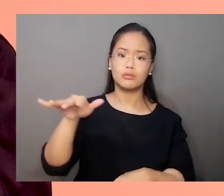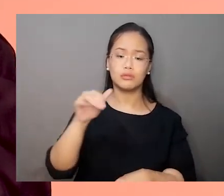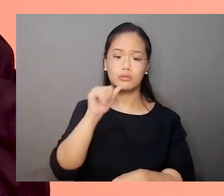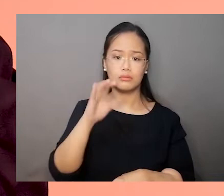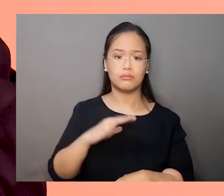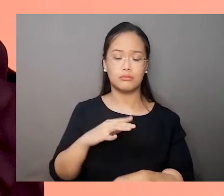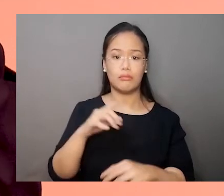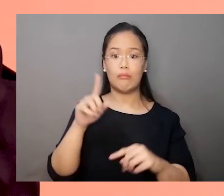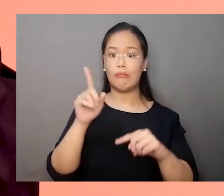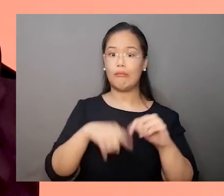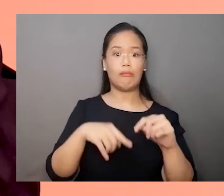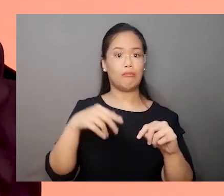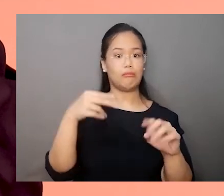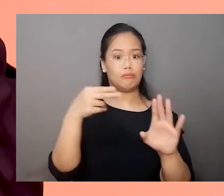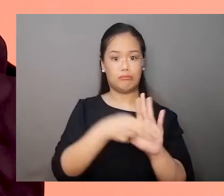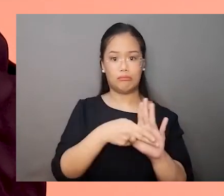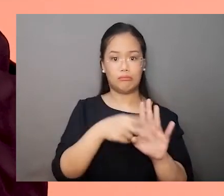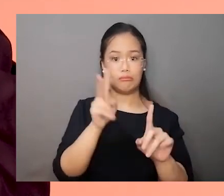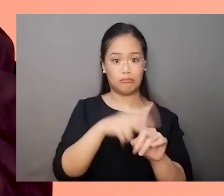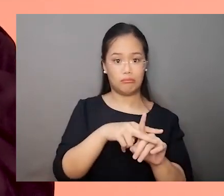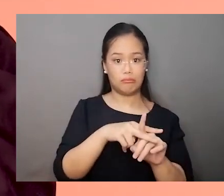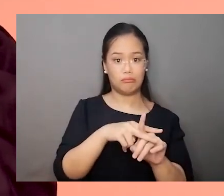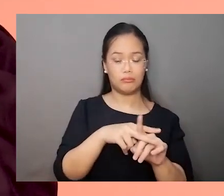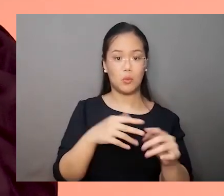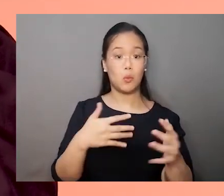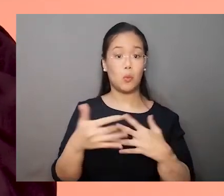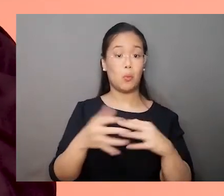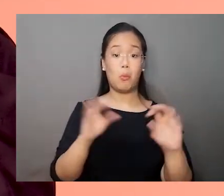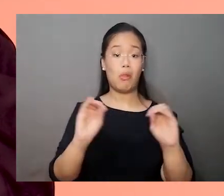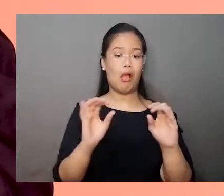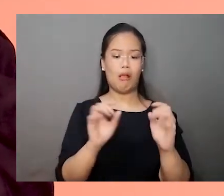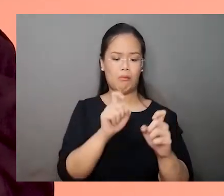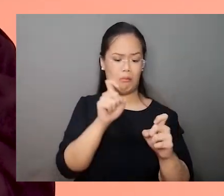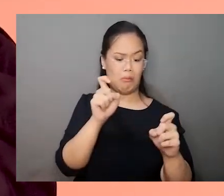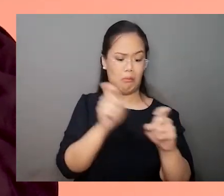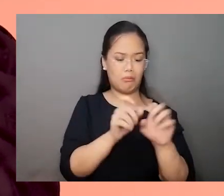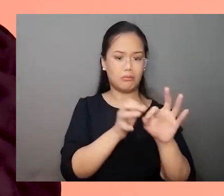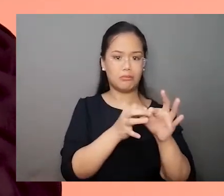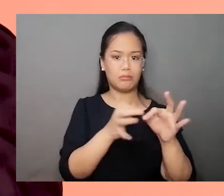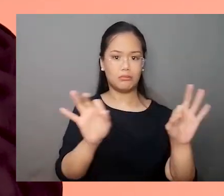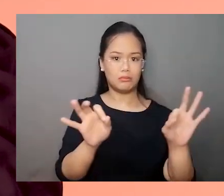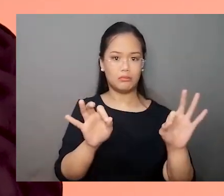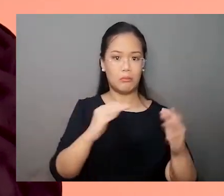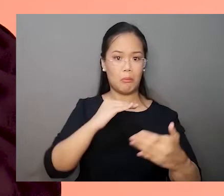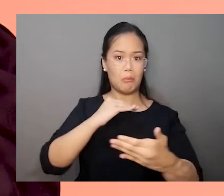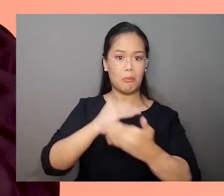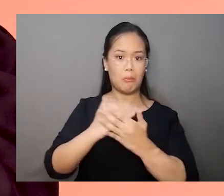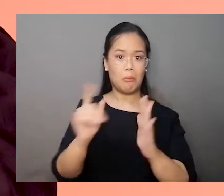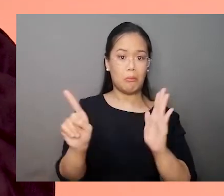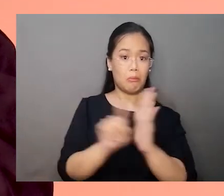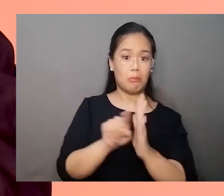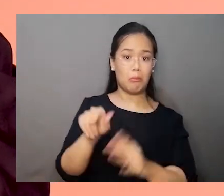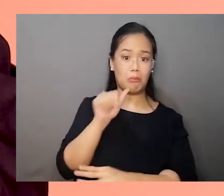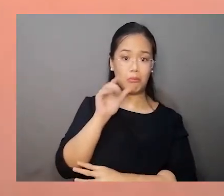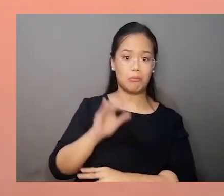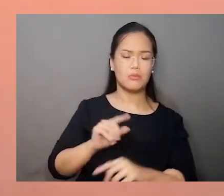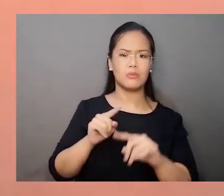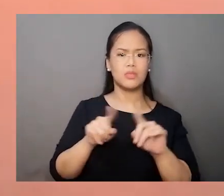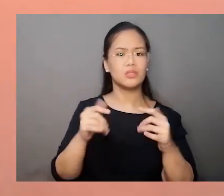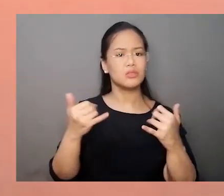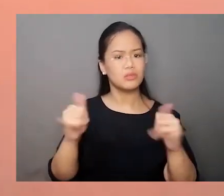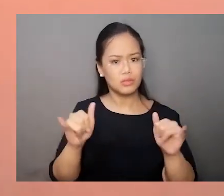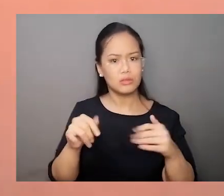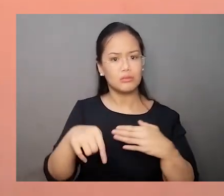the requirement does not prohibit women from applying and appears to be gender neutral on its face,